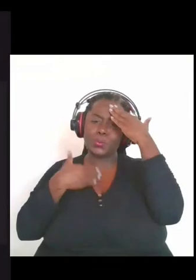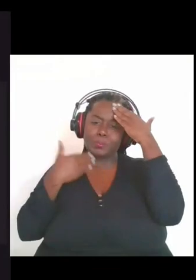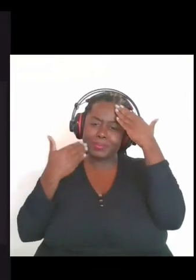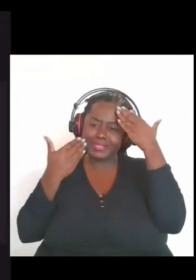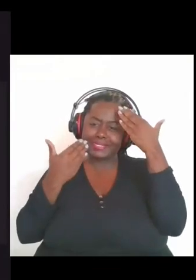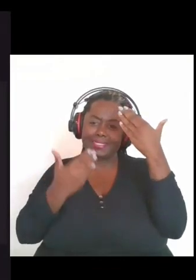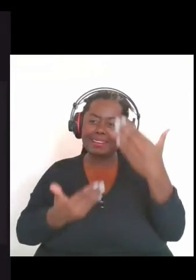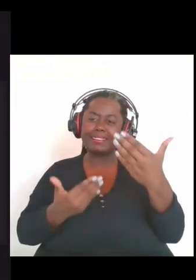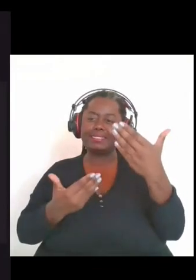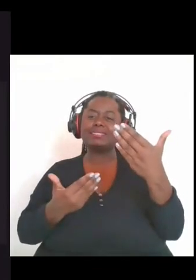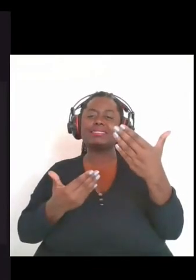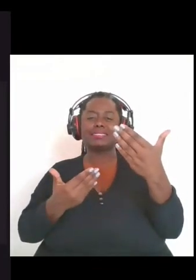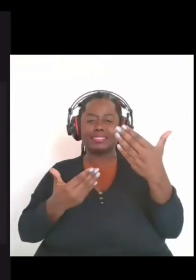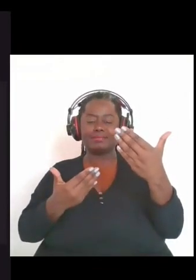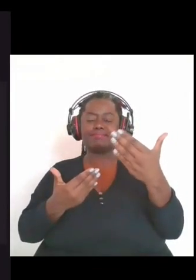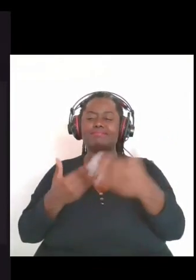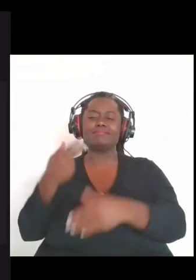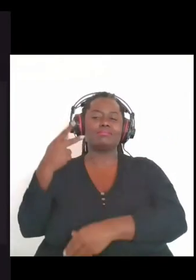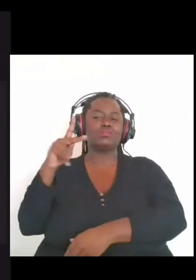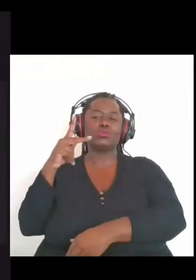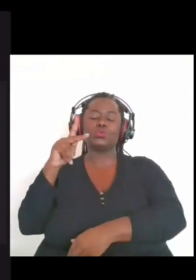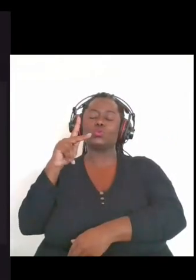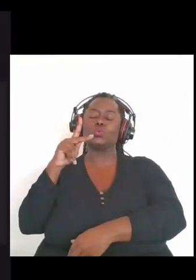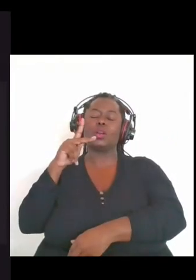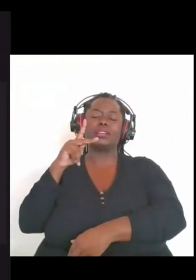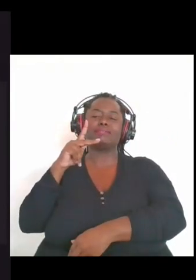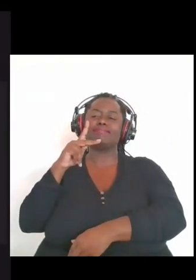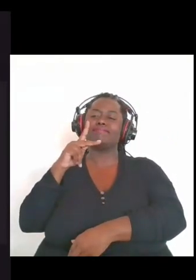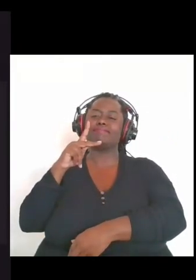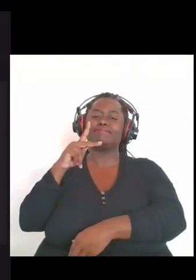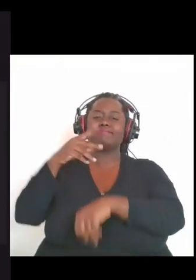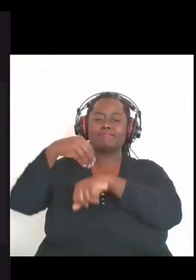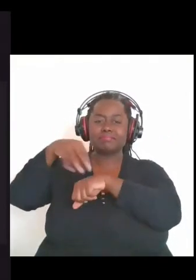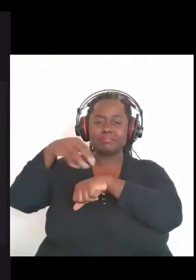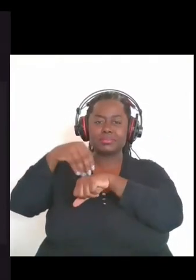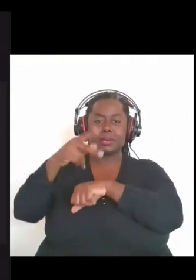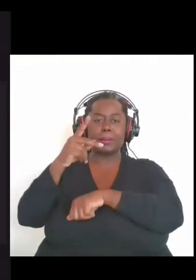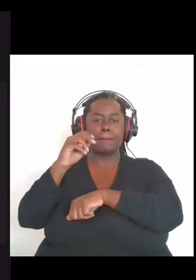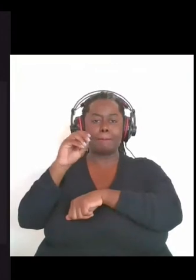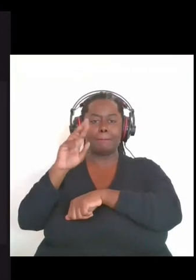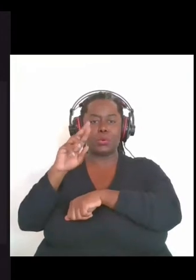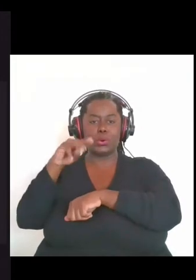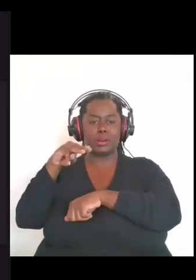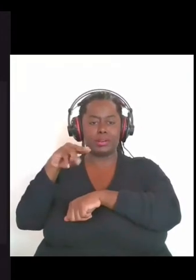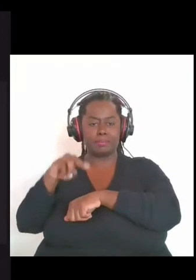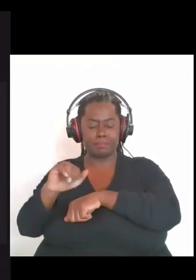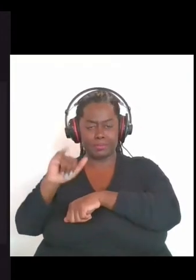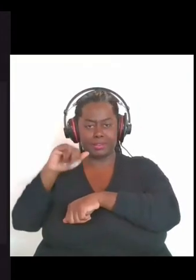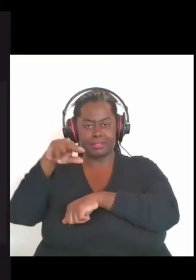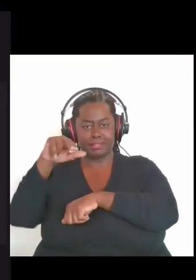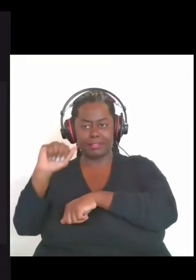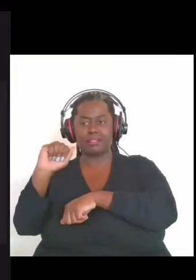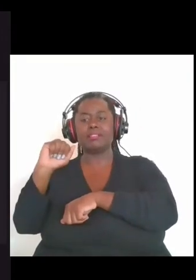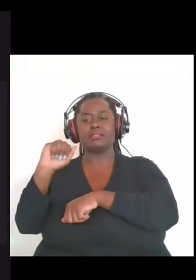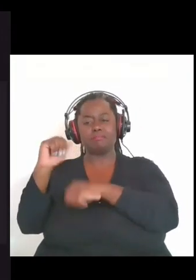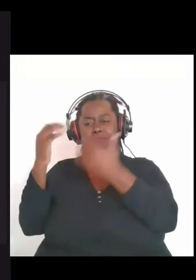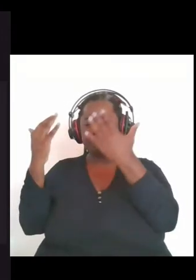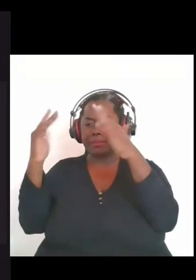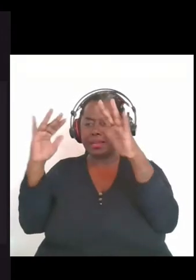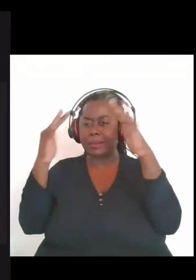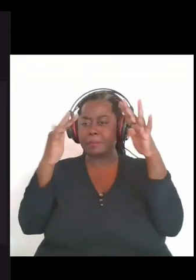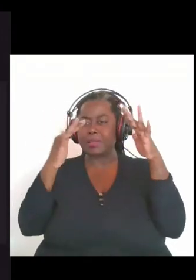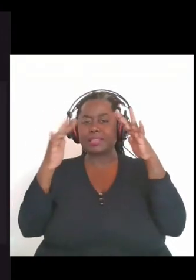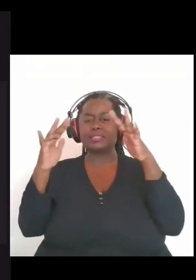thank you very much for sharing the story of your project with us we would like to